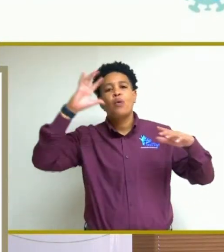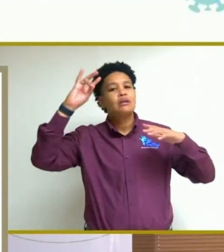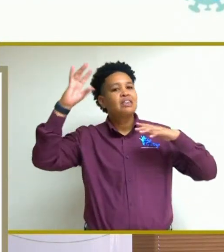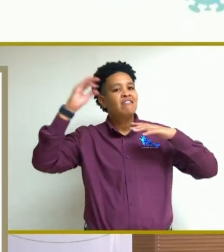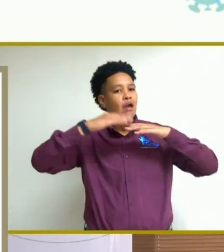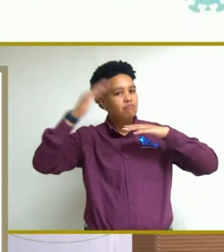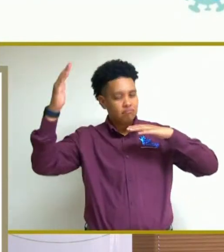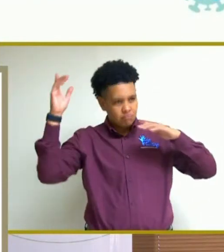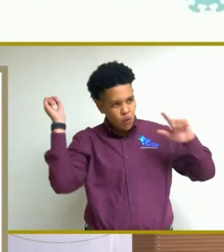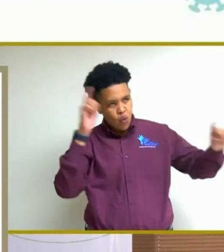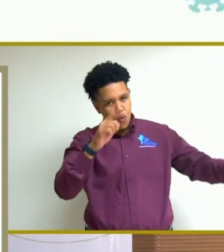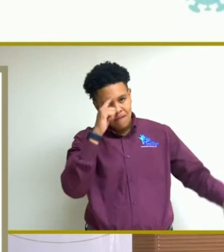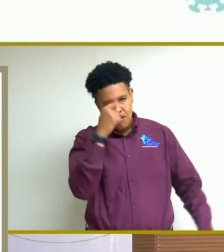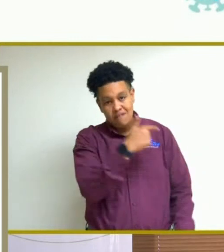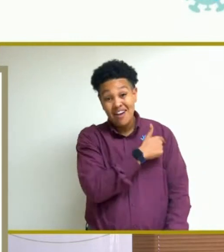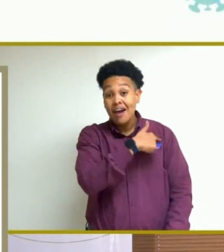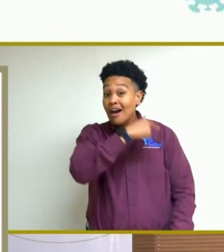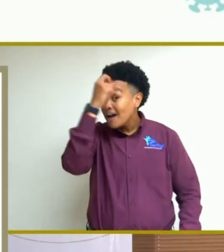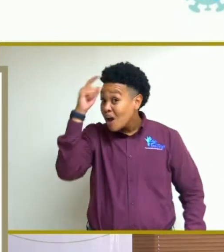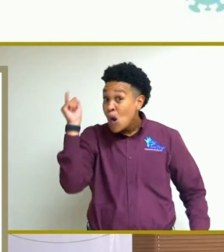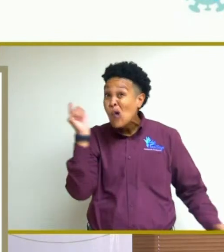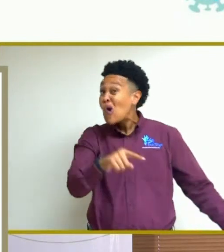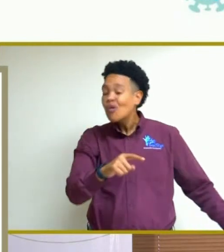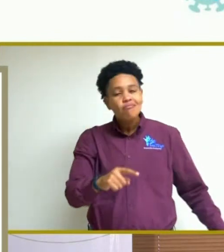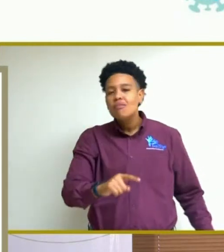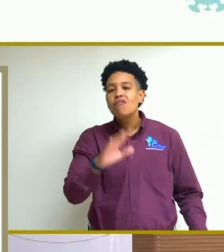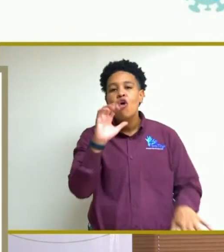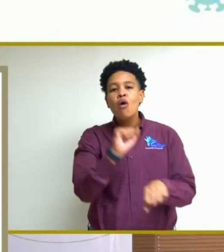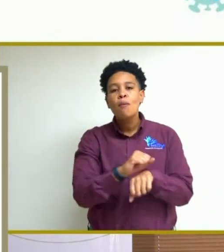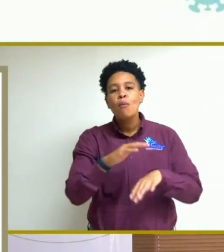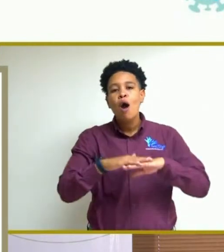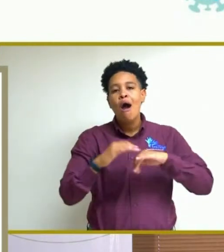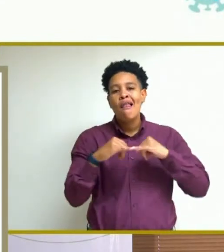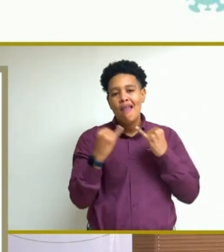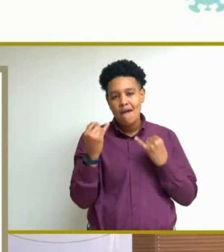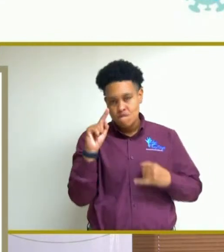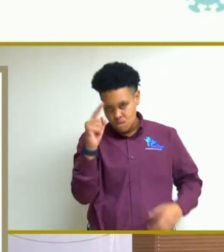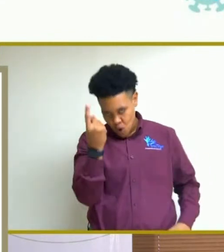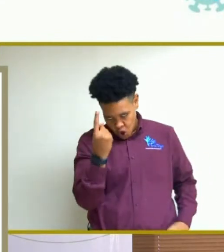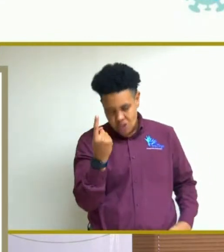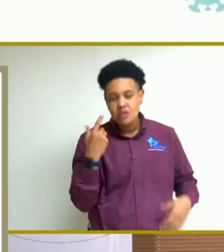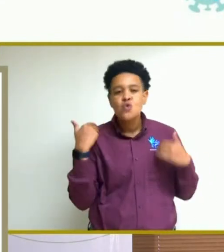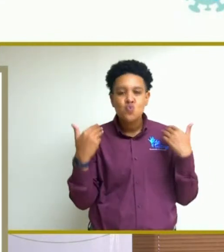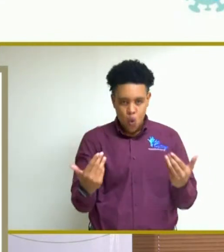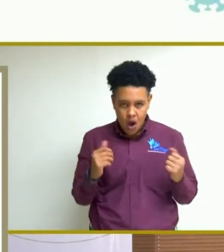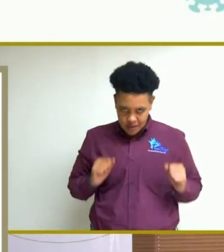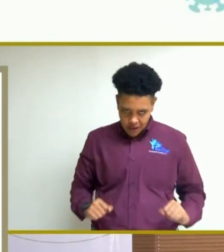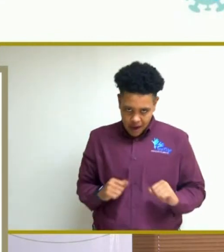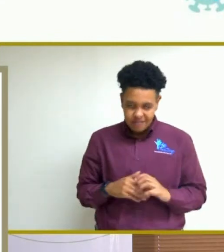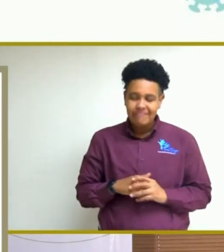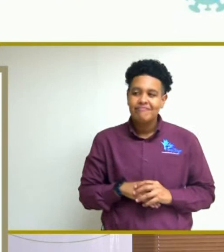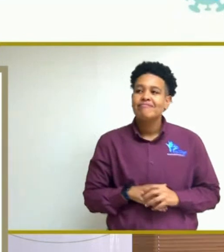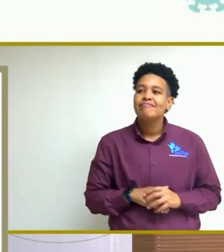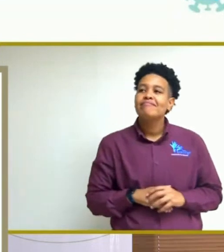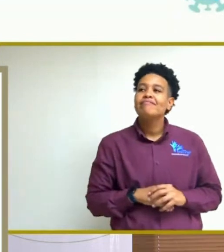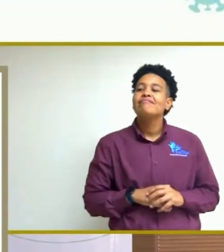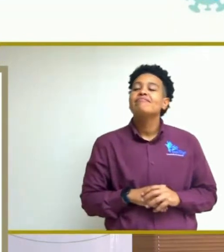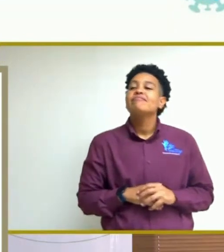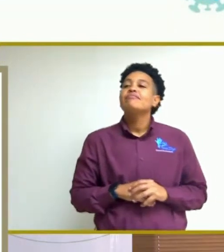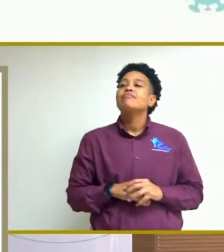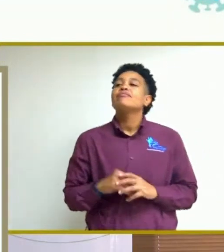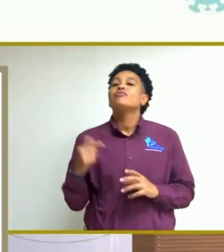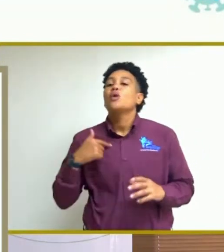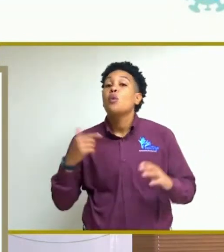will be made available to persons once they are loaded on the system. So we